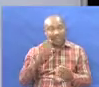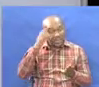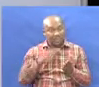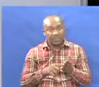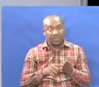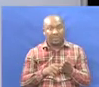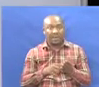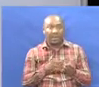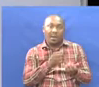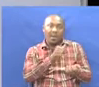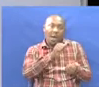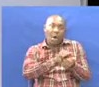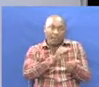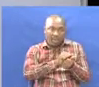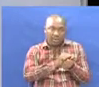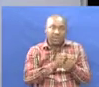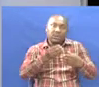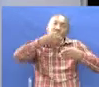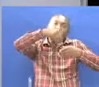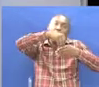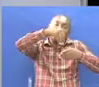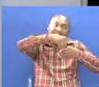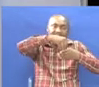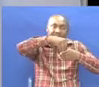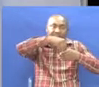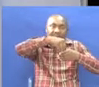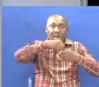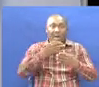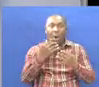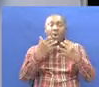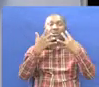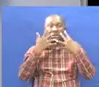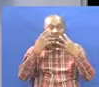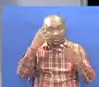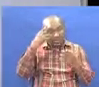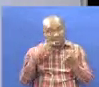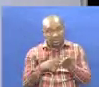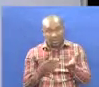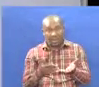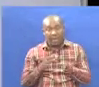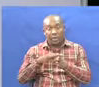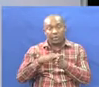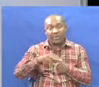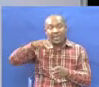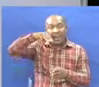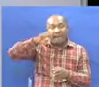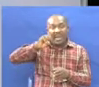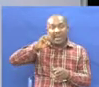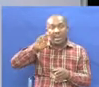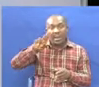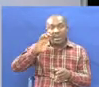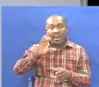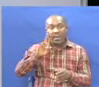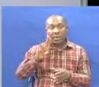Compound containing oxygen. For instance, you can use mercury to oxide. When you decompose mercury